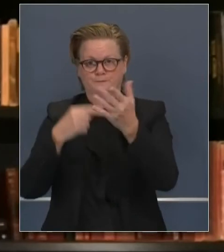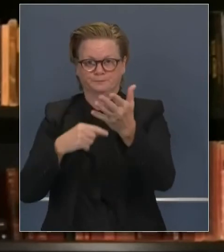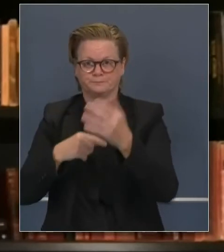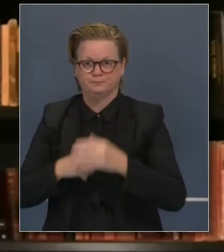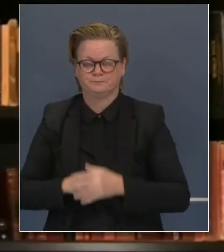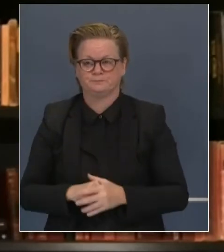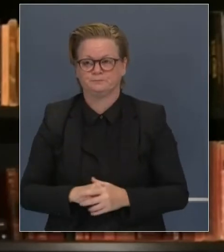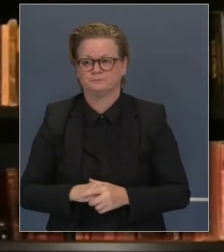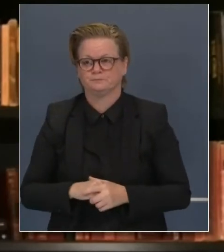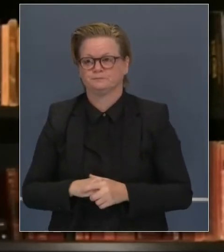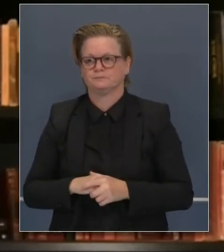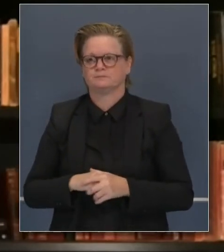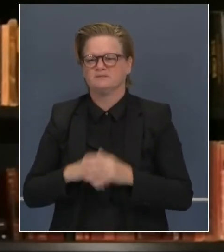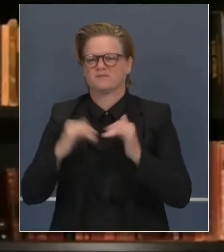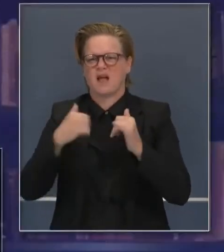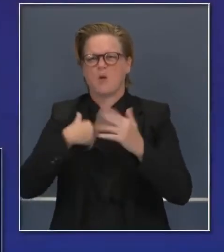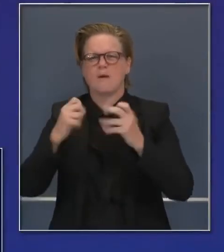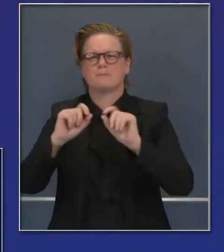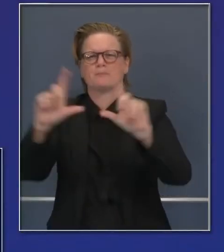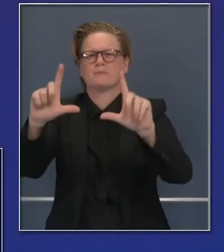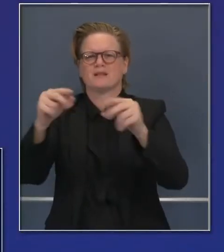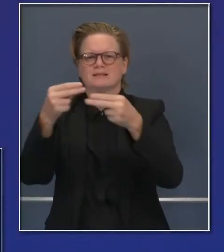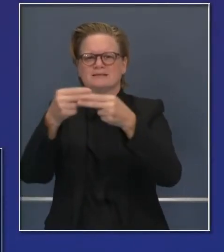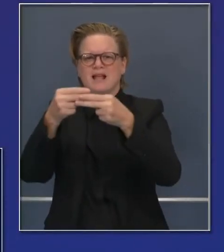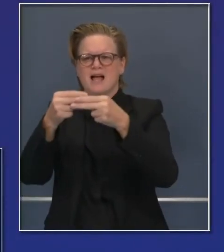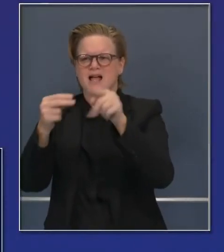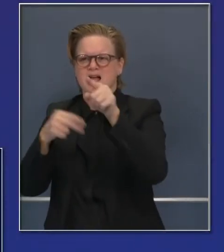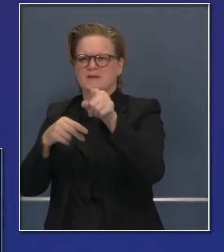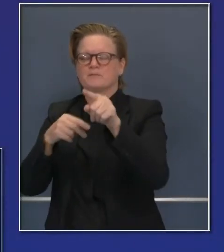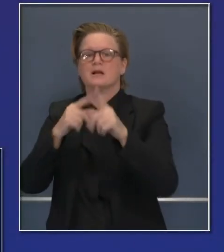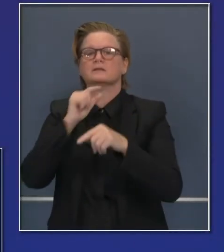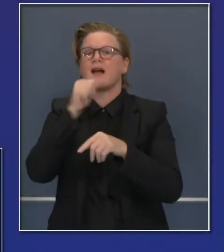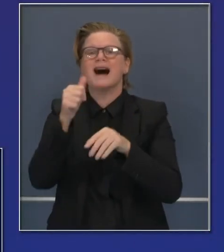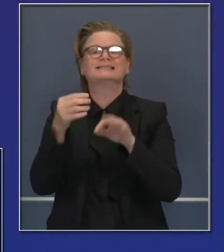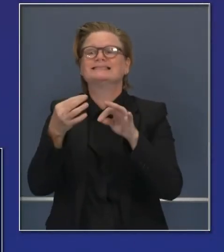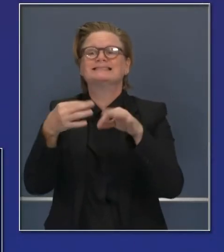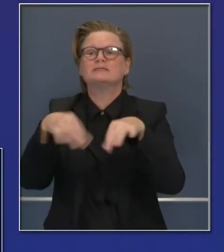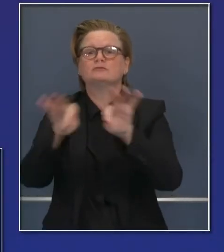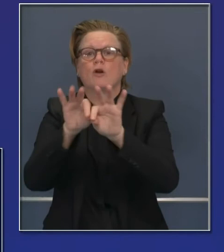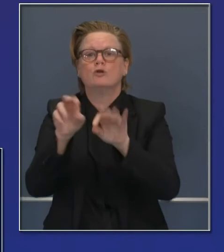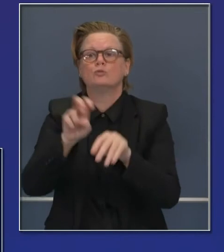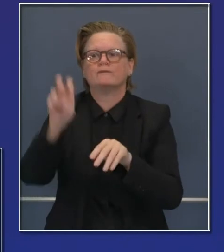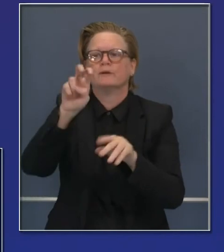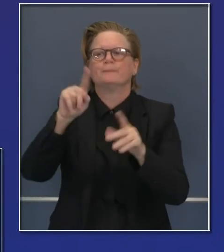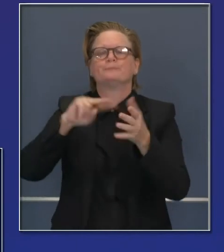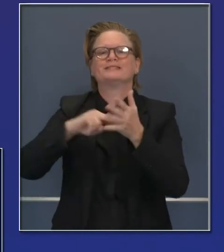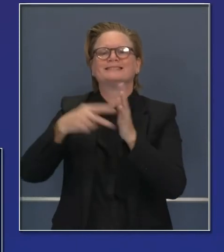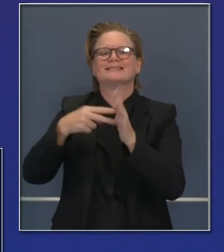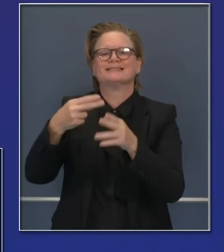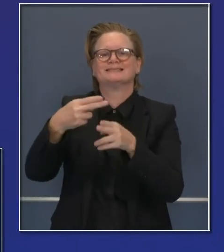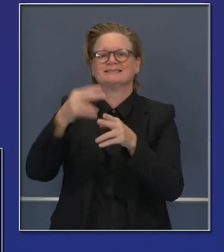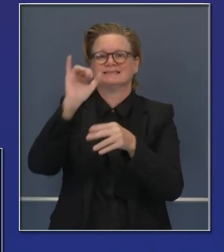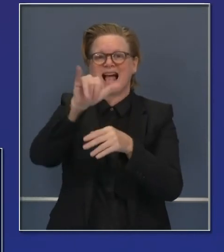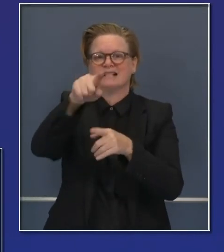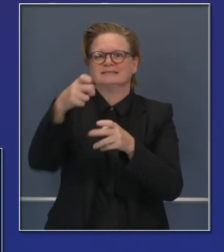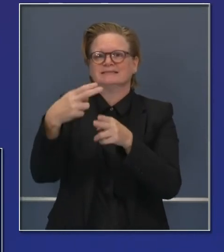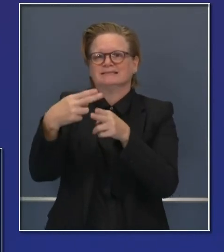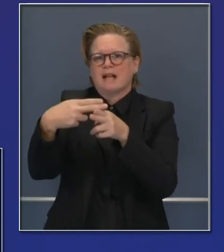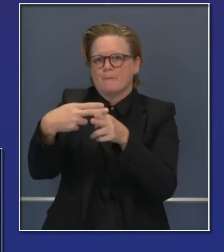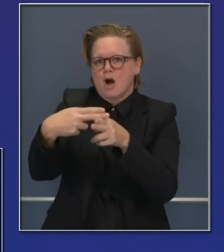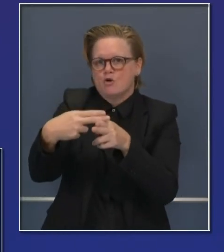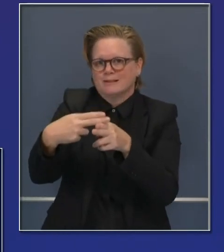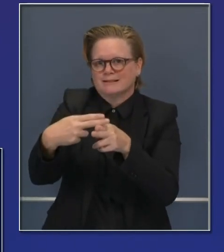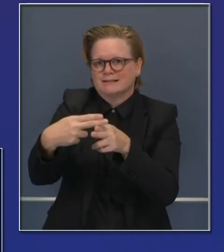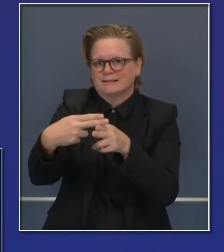non-essential travel we are ordering to be temporarily restricted. And accordingly, based on our sectoral guidelines that we put out. And I'll